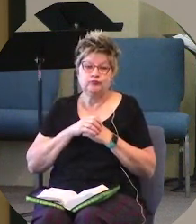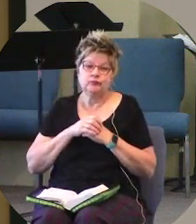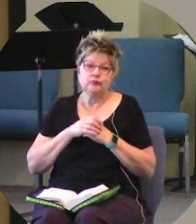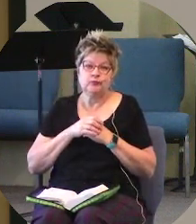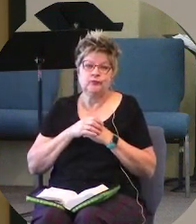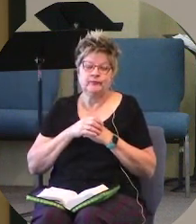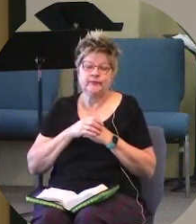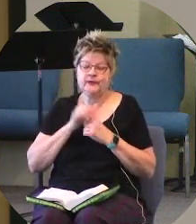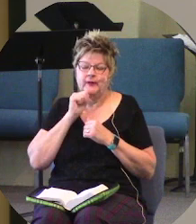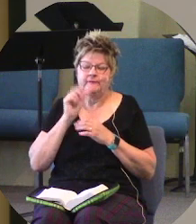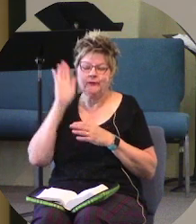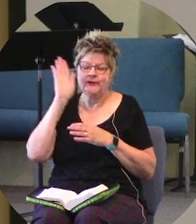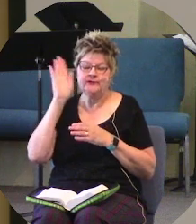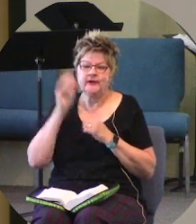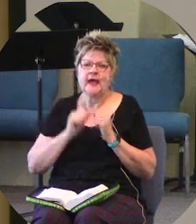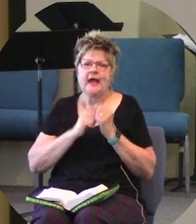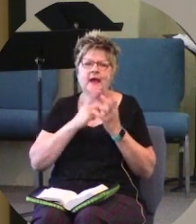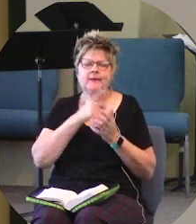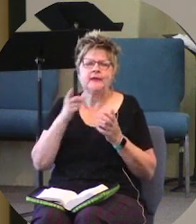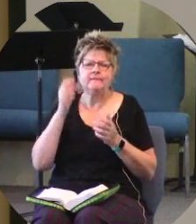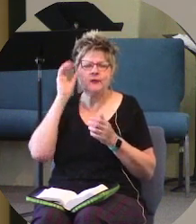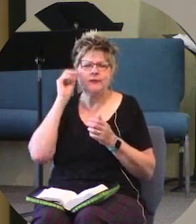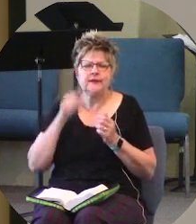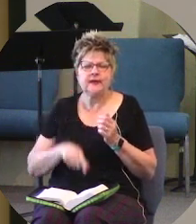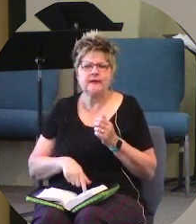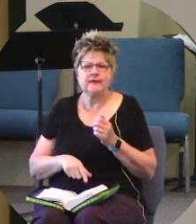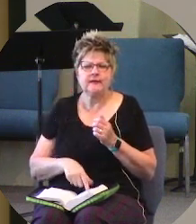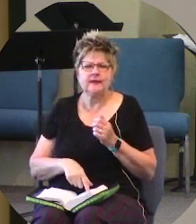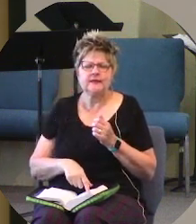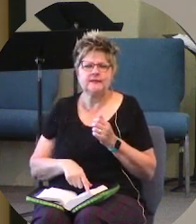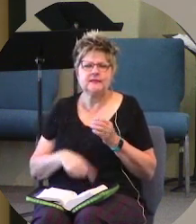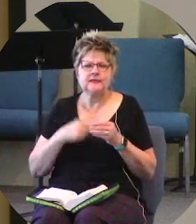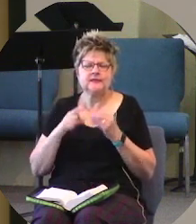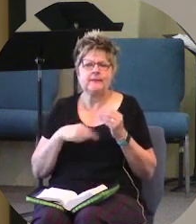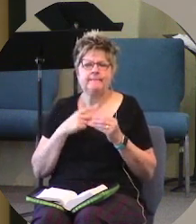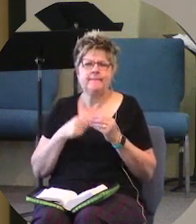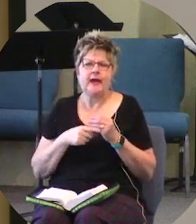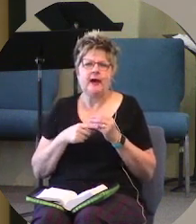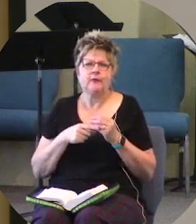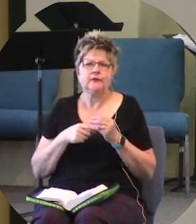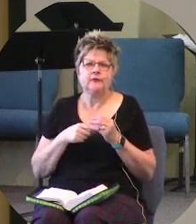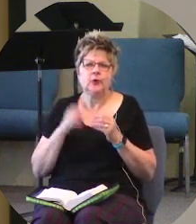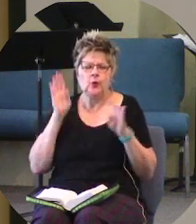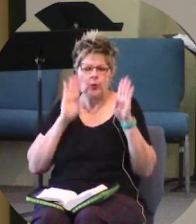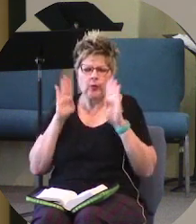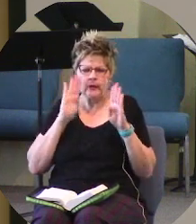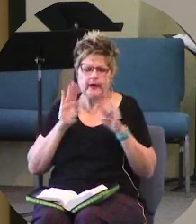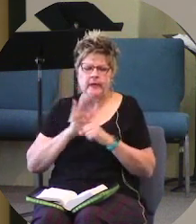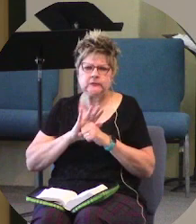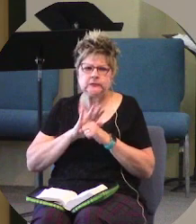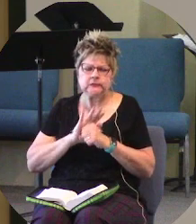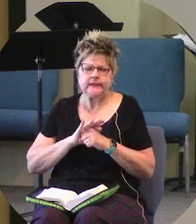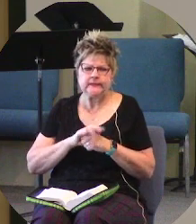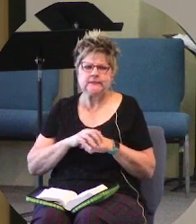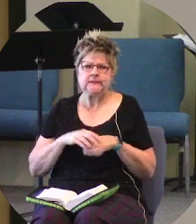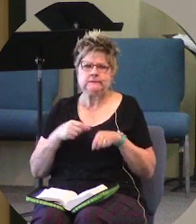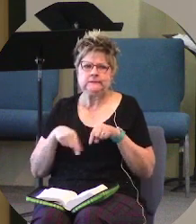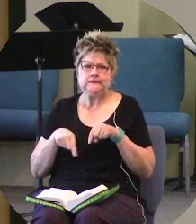I'm going to don't raise your hand. How many of you think that this passage is about worry and stress and anxiety?